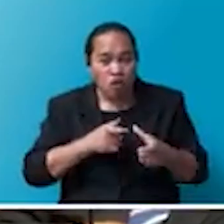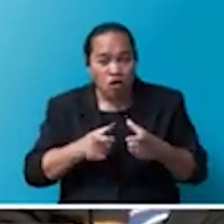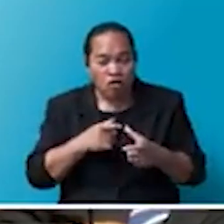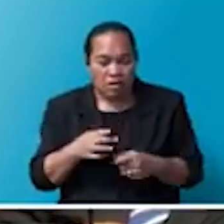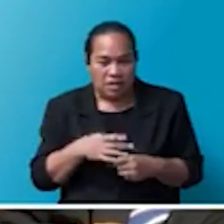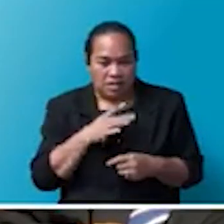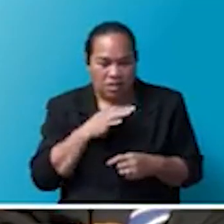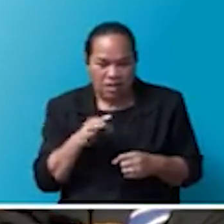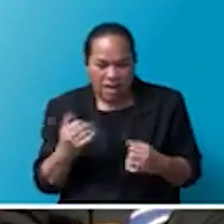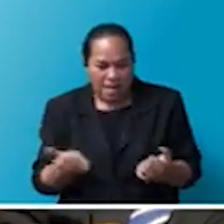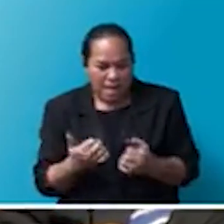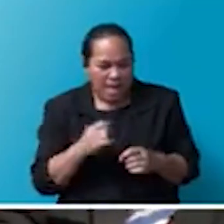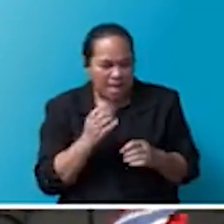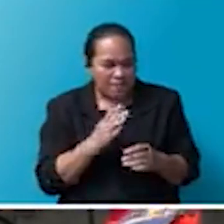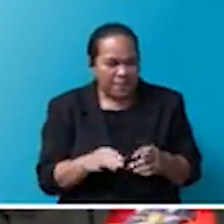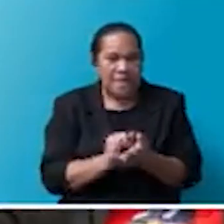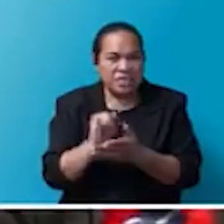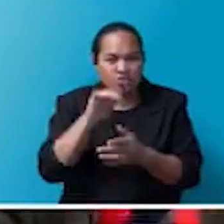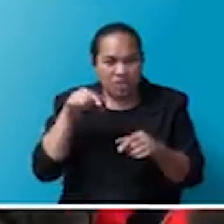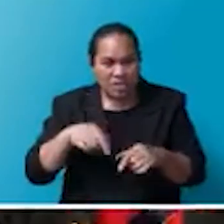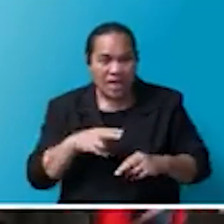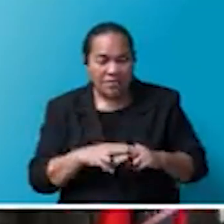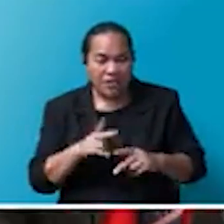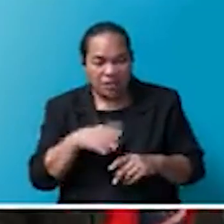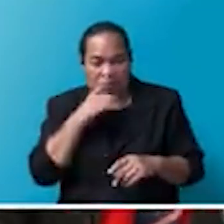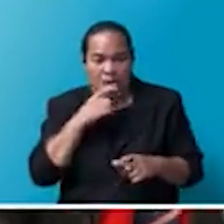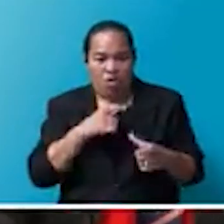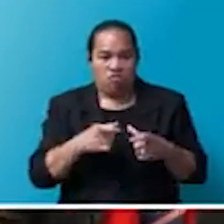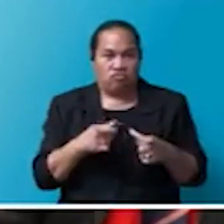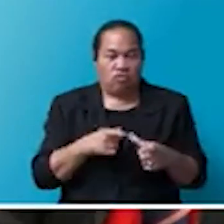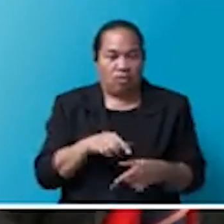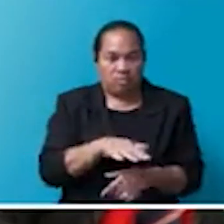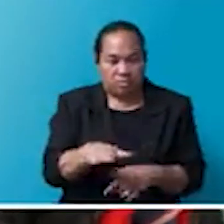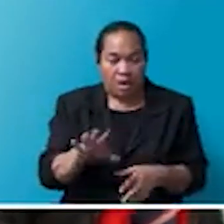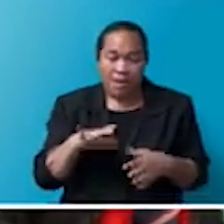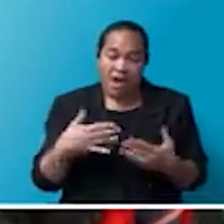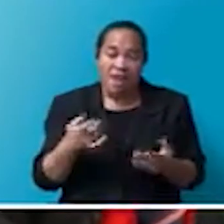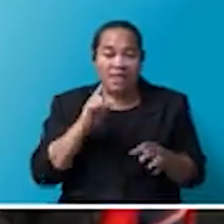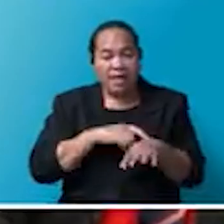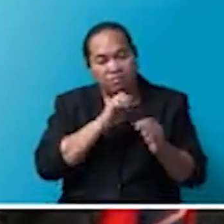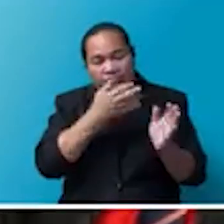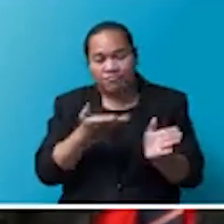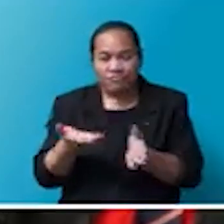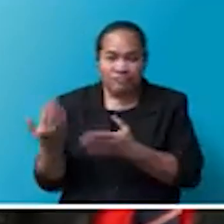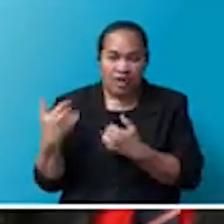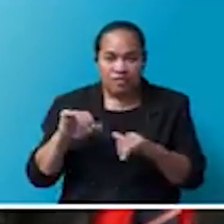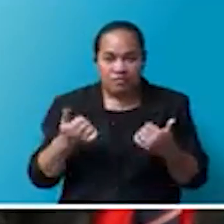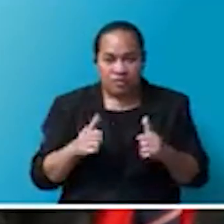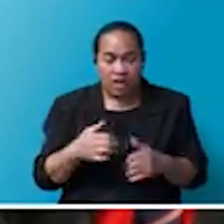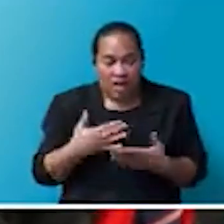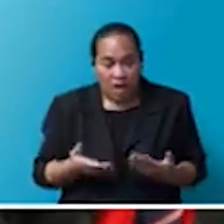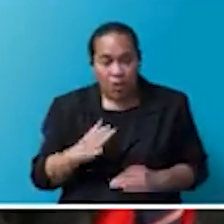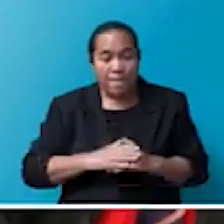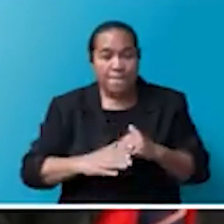of institutions. But, Honorable Speaker, that era is over. We are